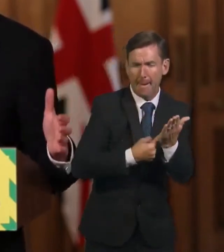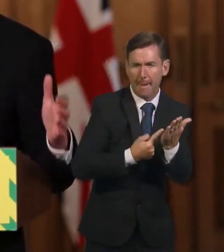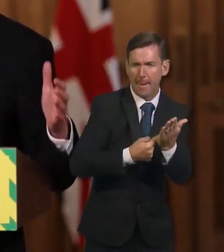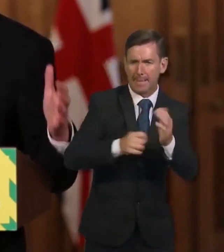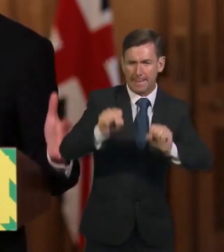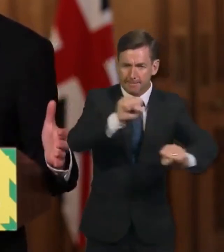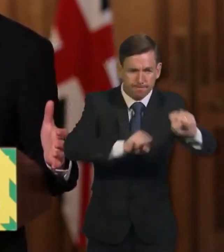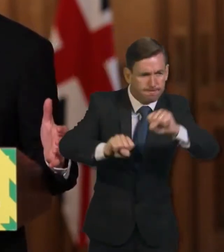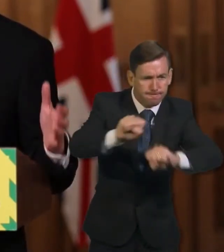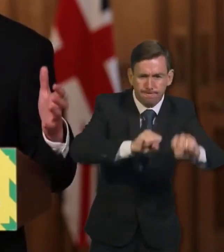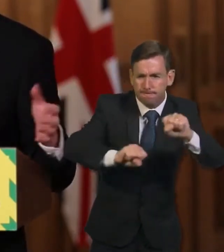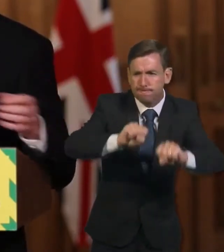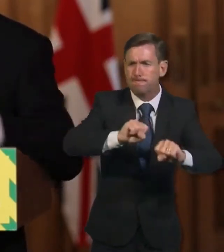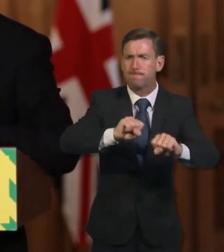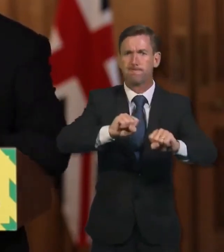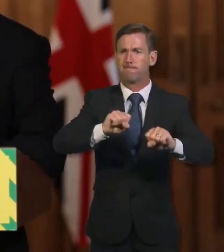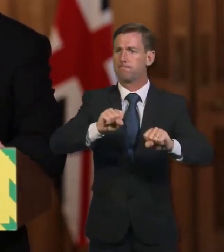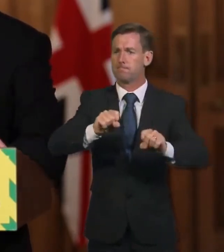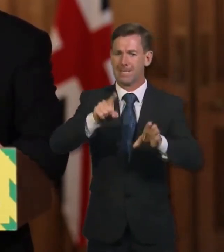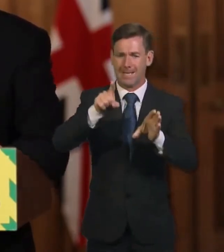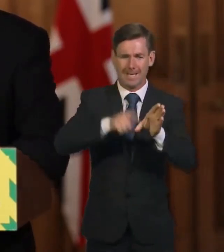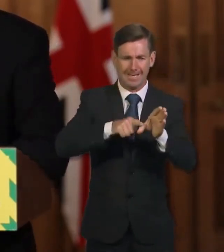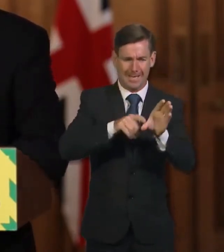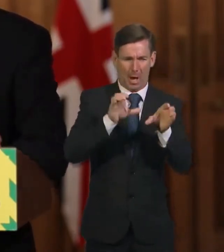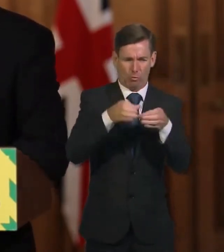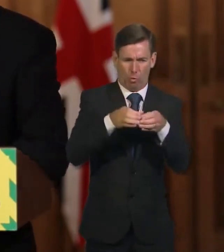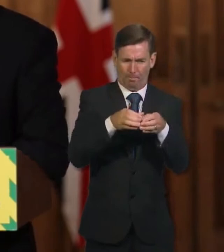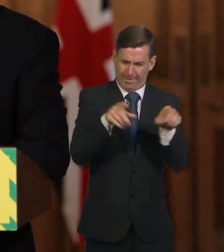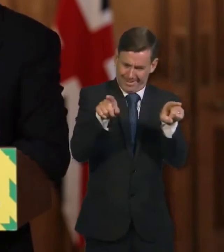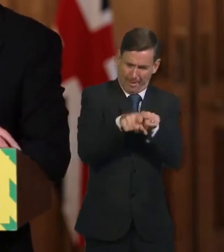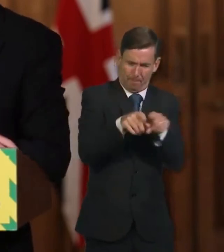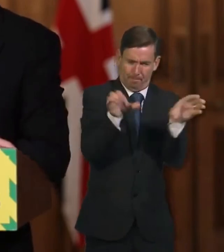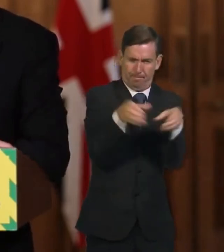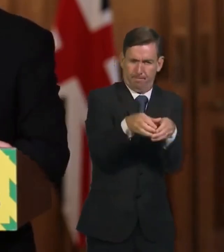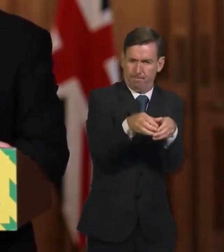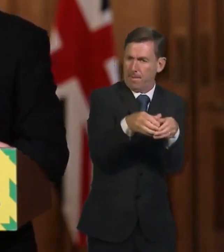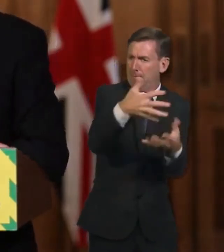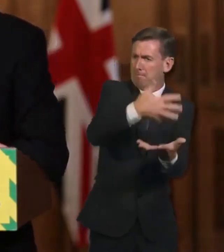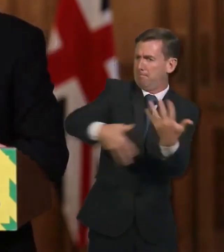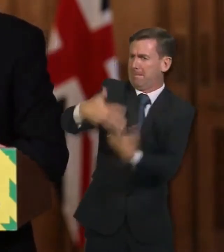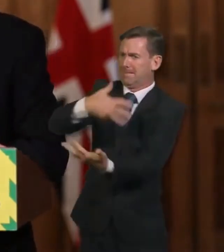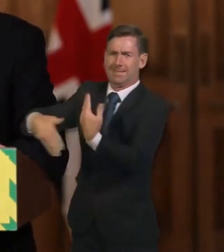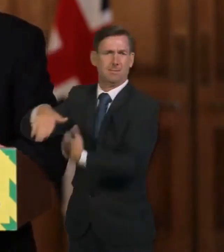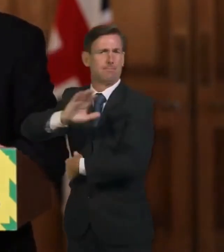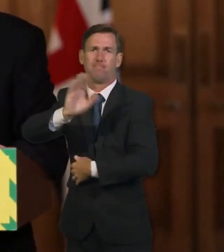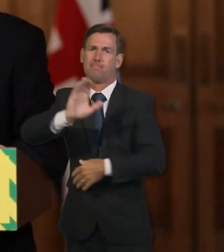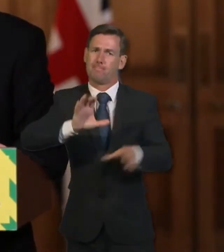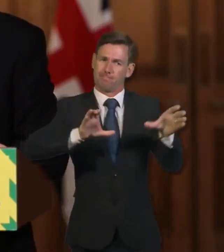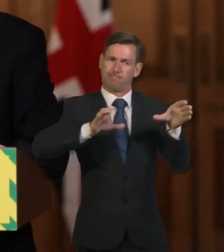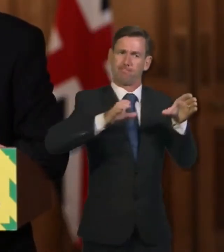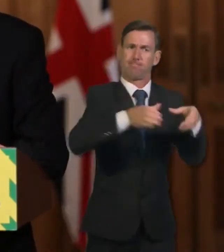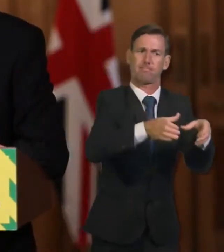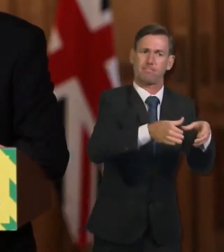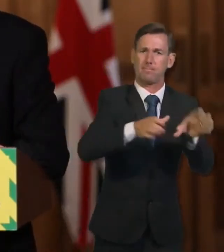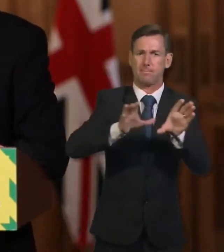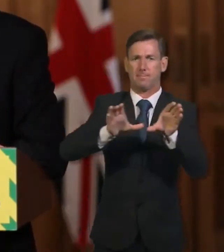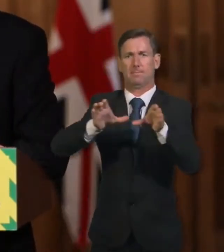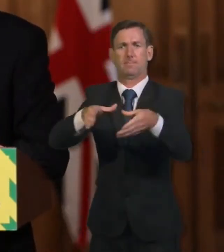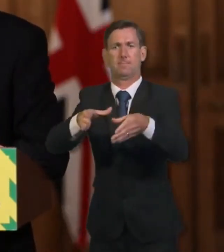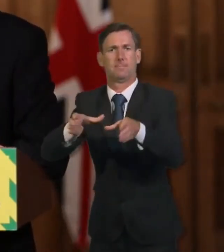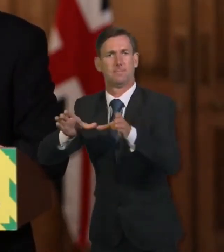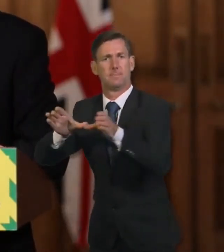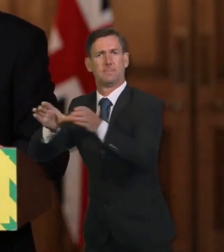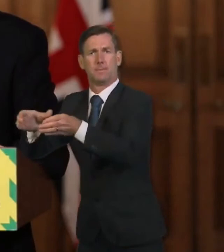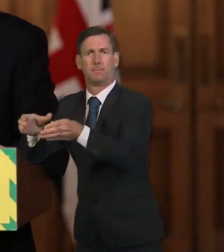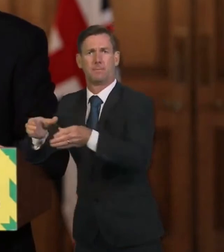groups self-contained in order to minimise those risks. On your point about testing, we have said that anyone who